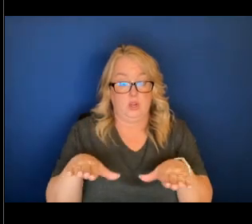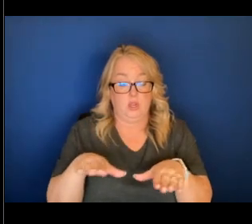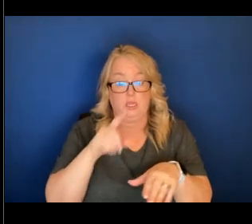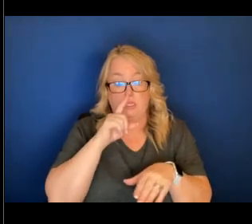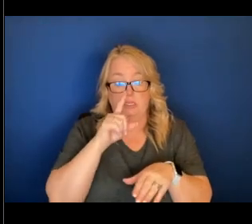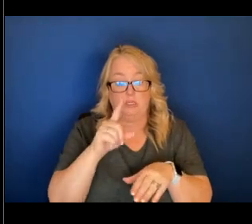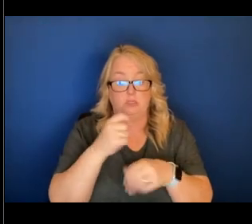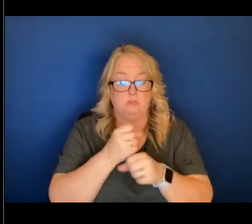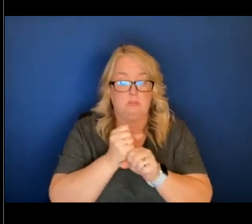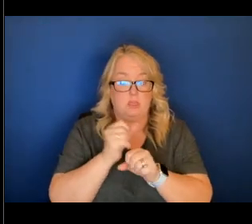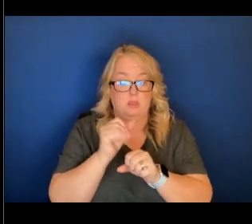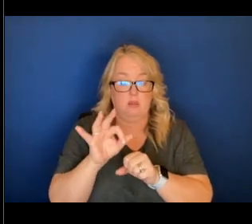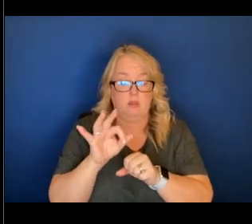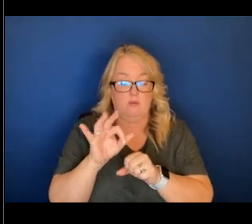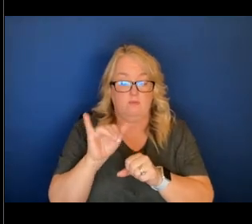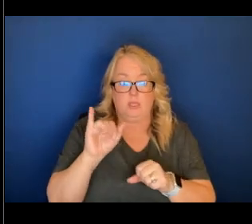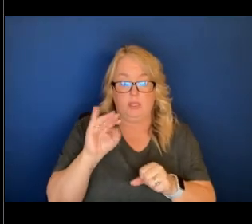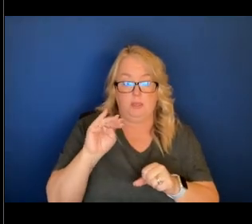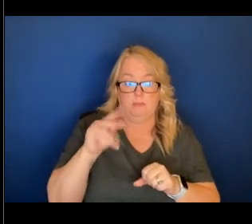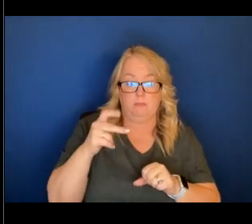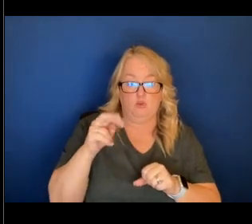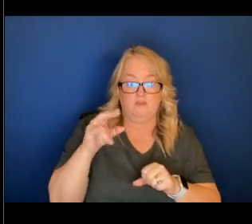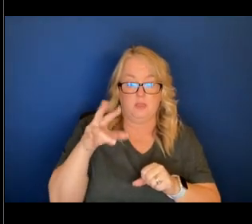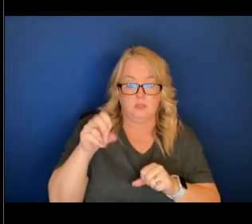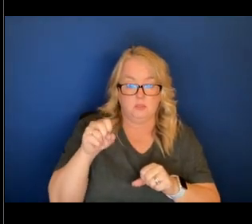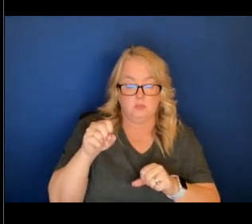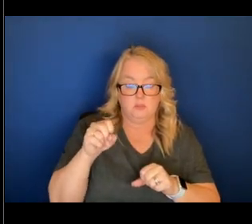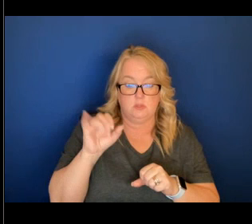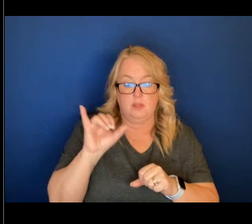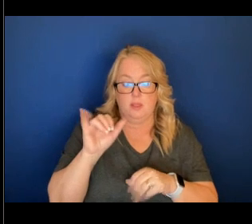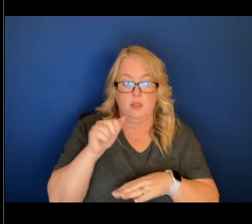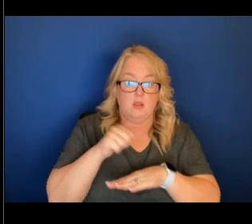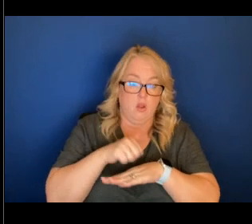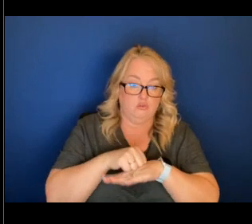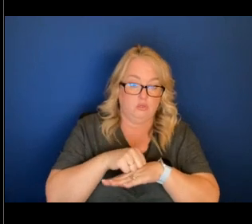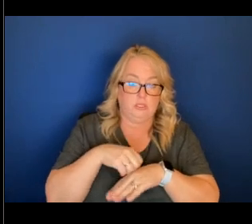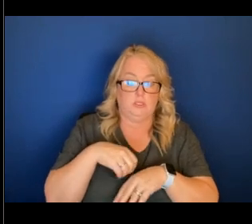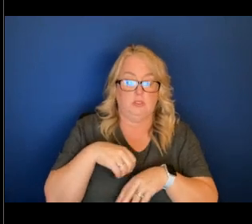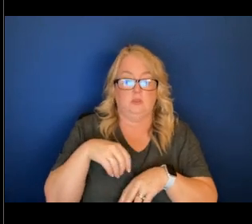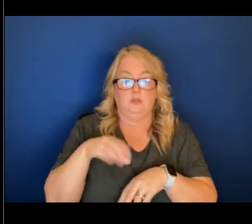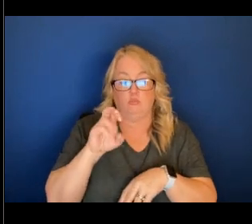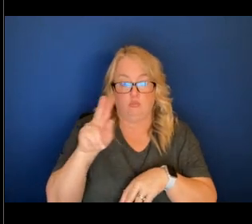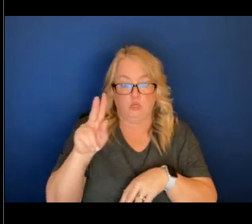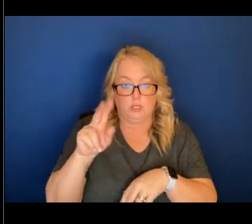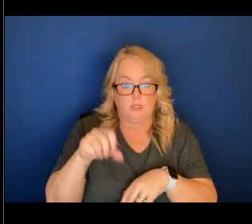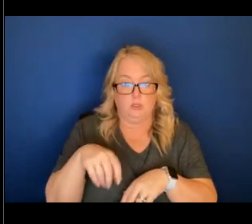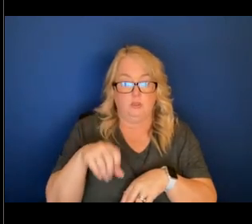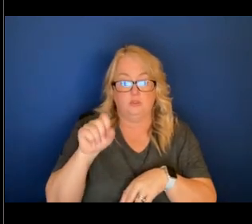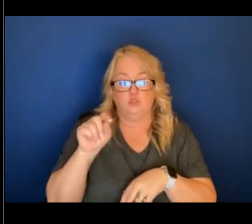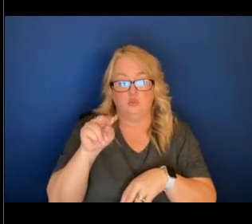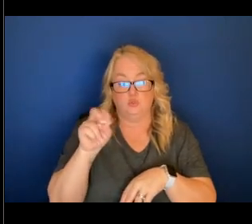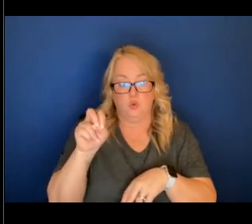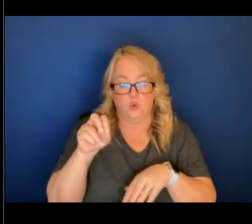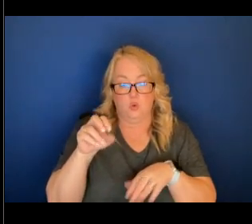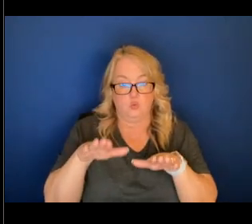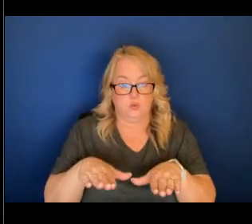of impervious material, such as concrete, brick, or stone